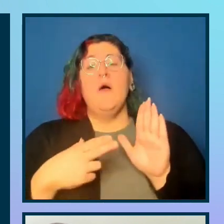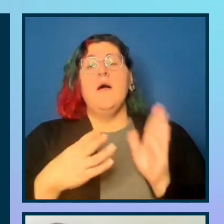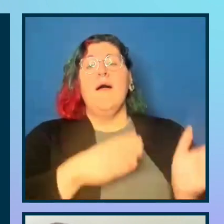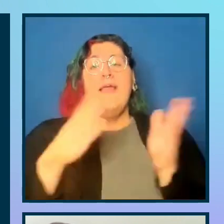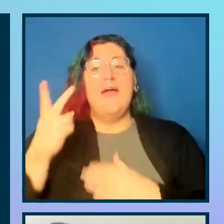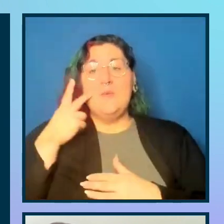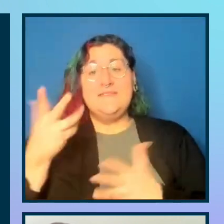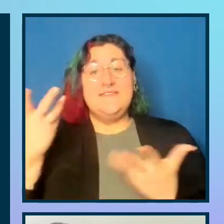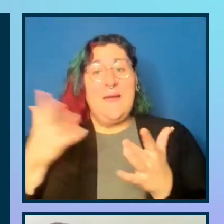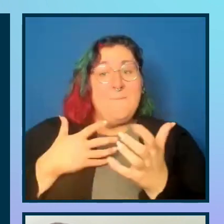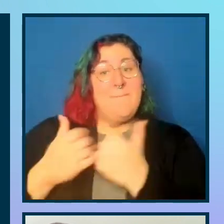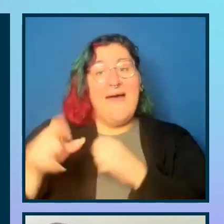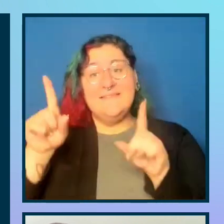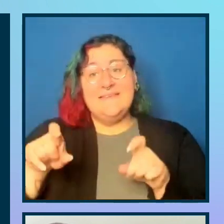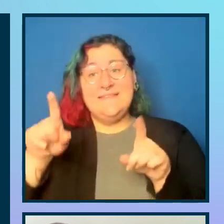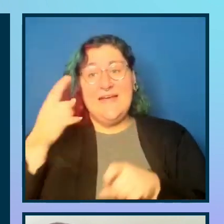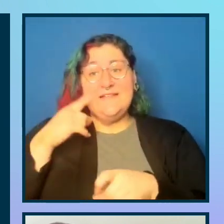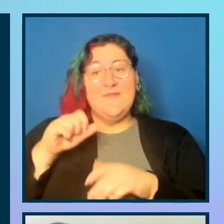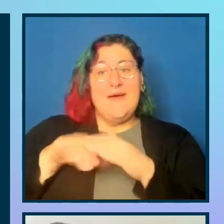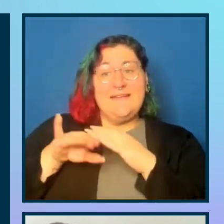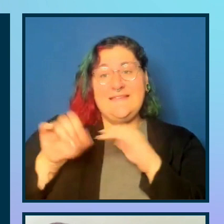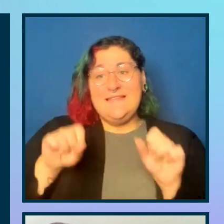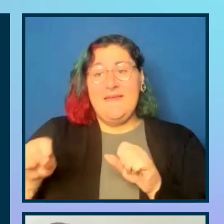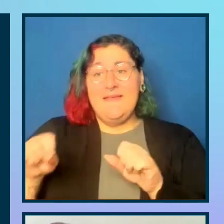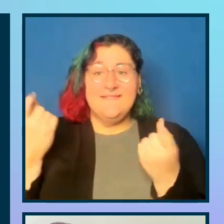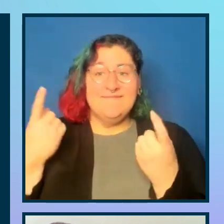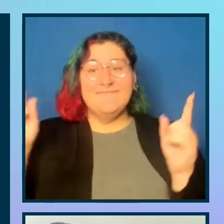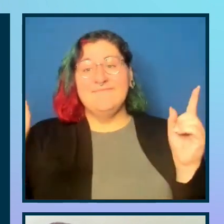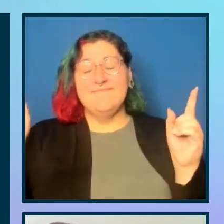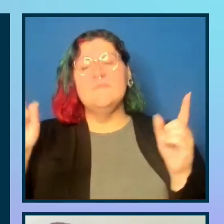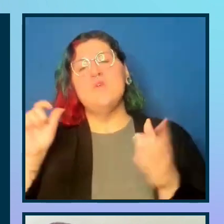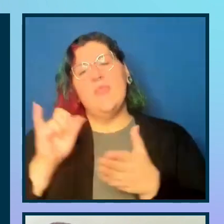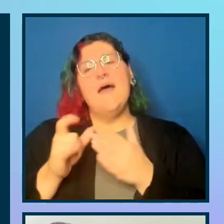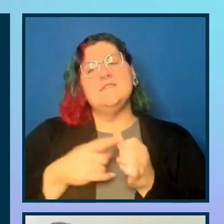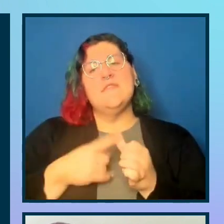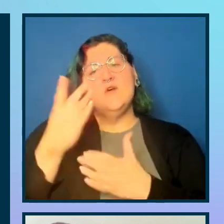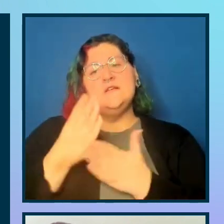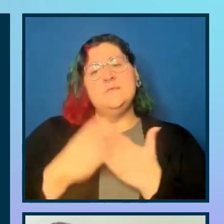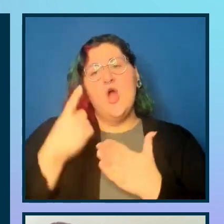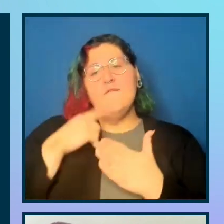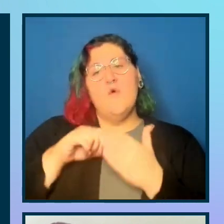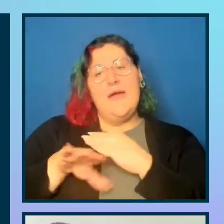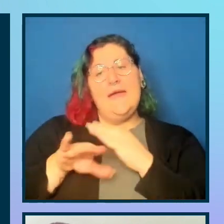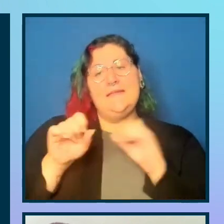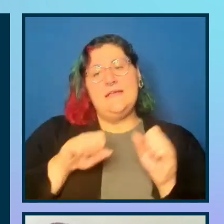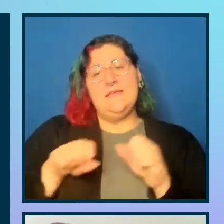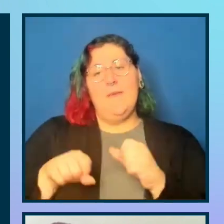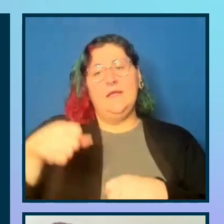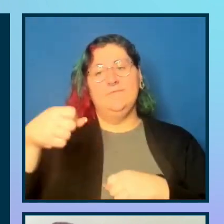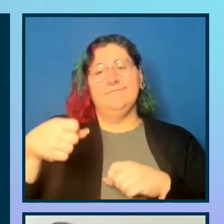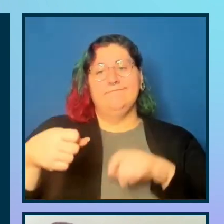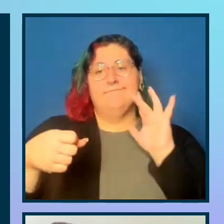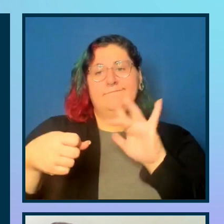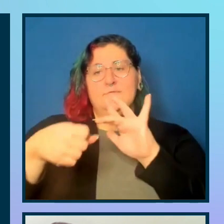passes. So that's basically the first part for the accessible dropdown. Before I get started on the next